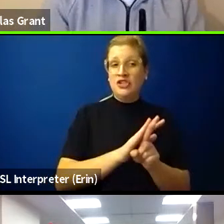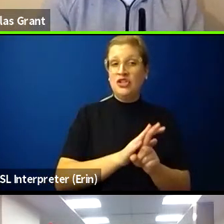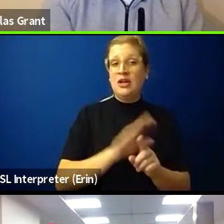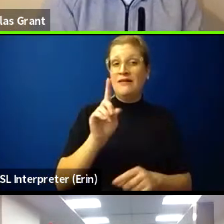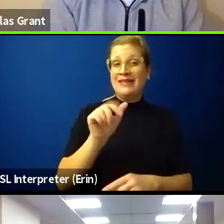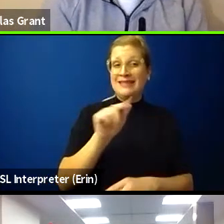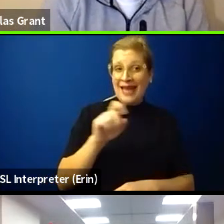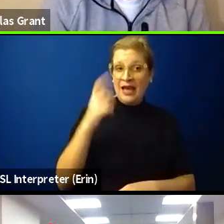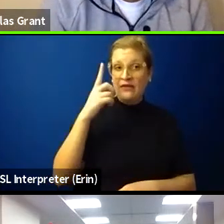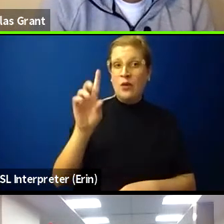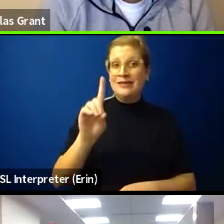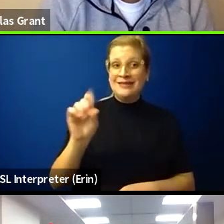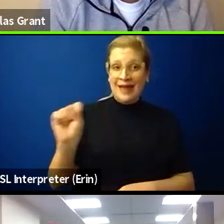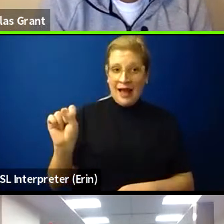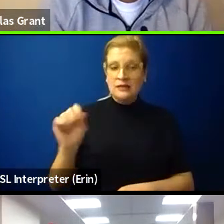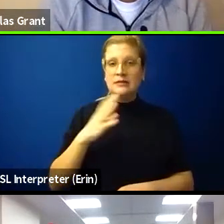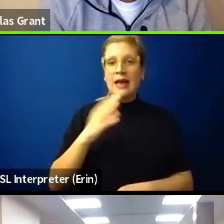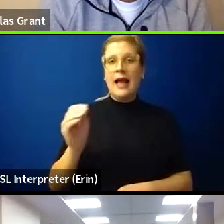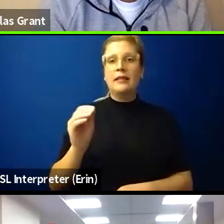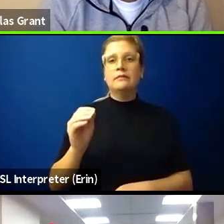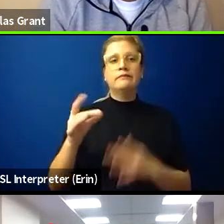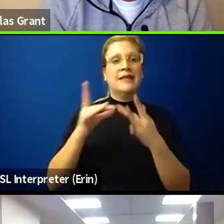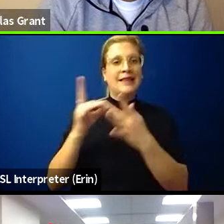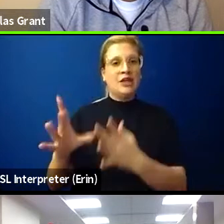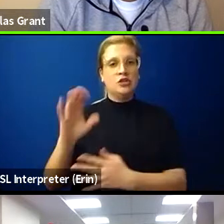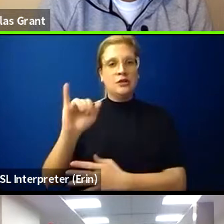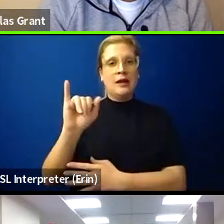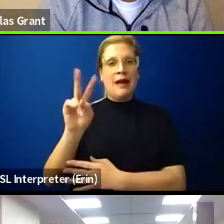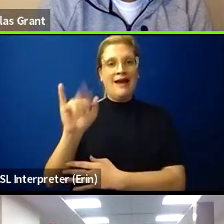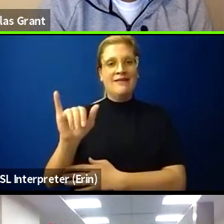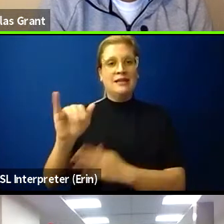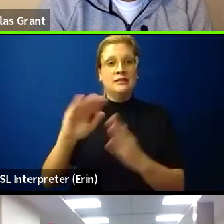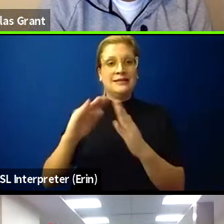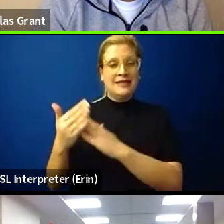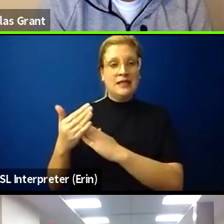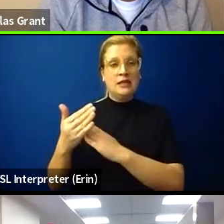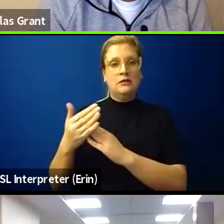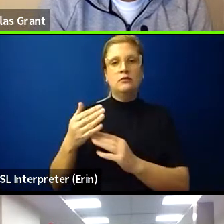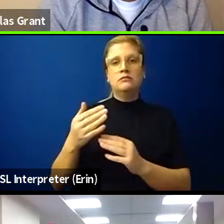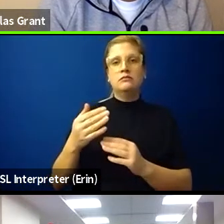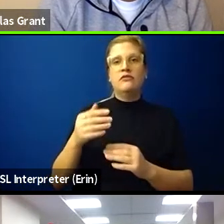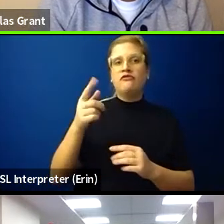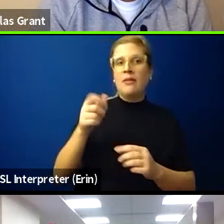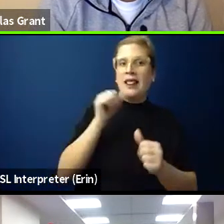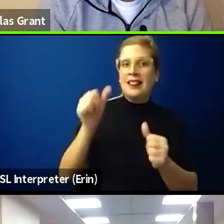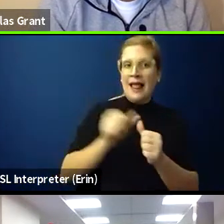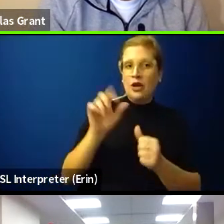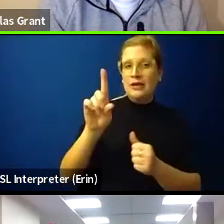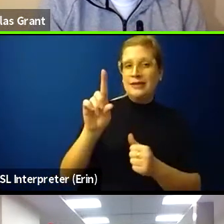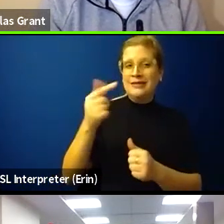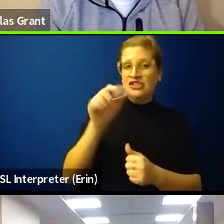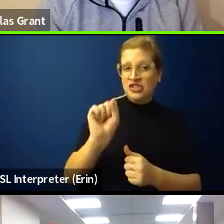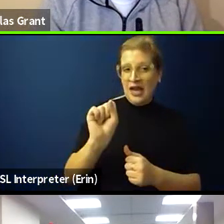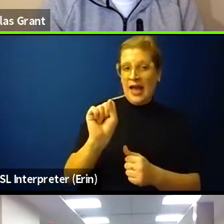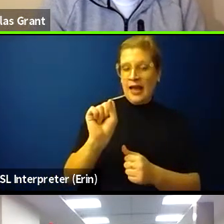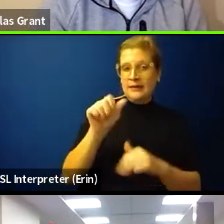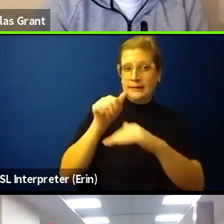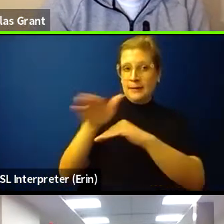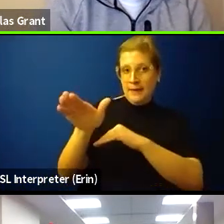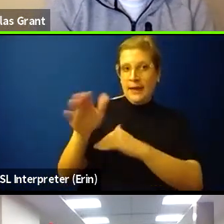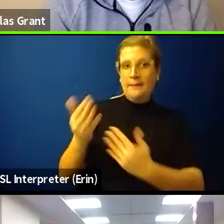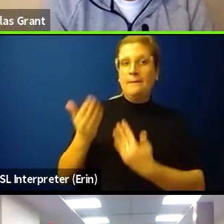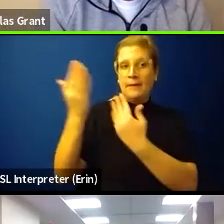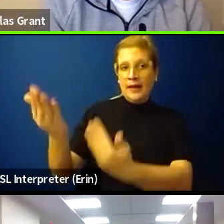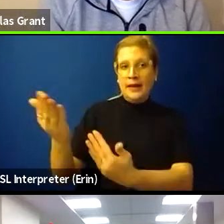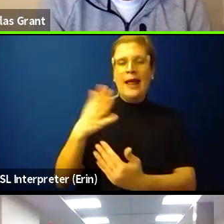the civic leaders in Ivy City to talk about the letter that DGS submitted to us, as well as the council member at large,